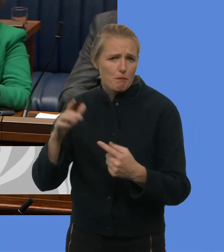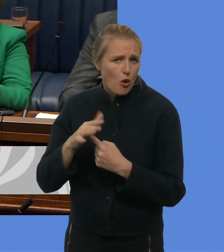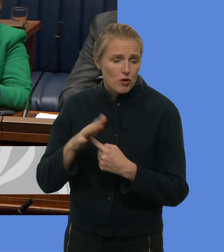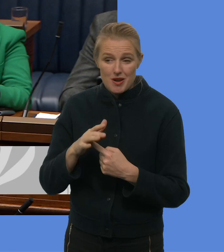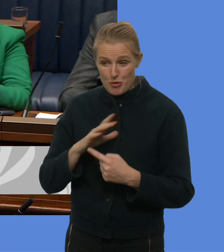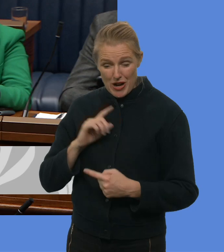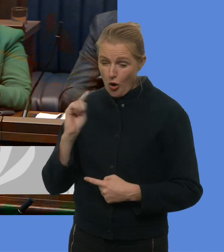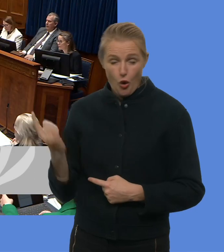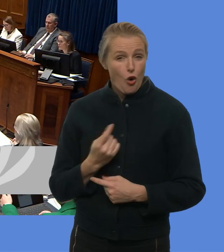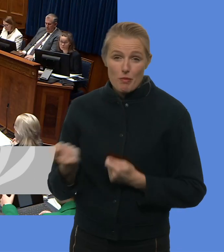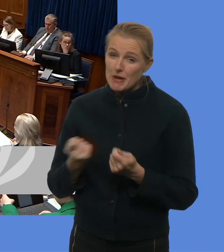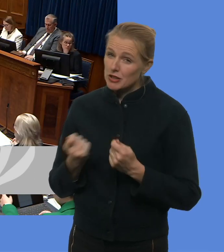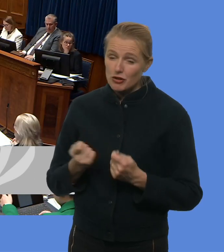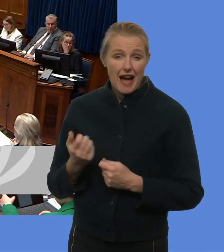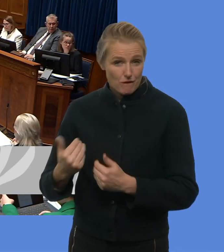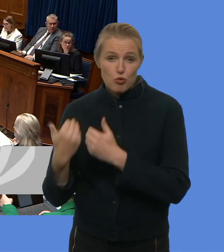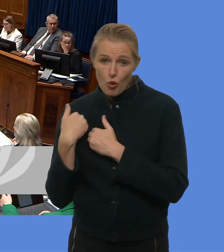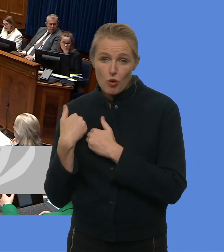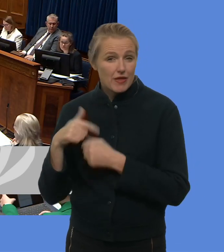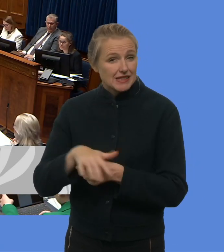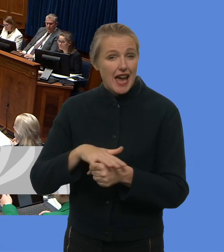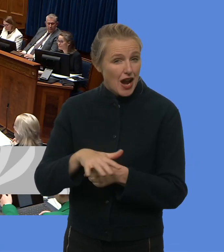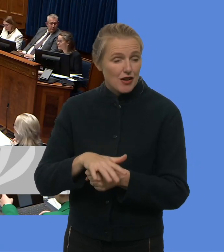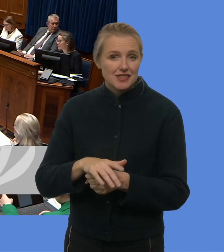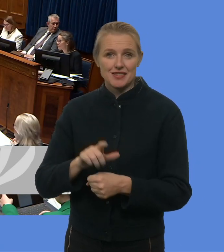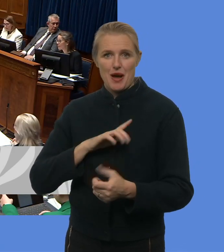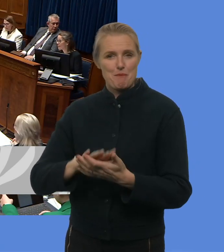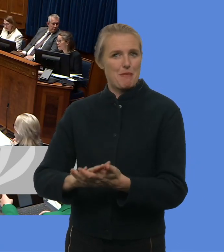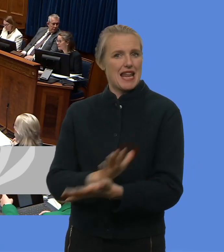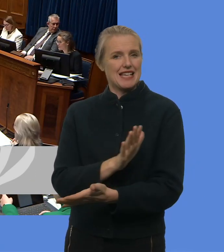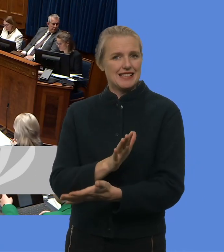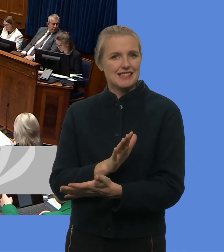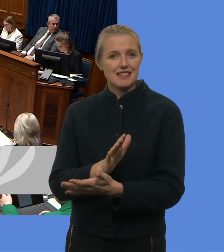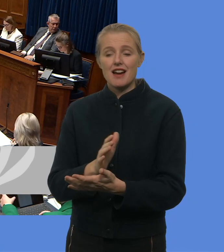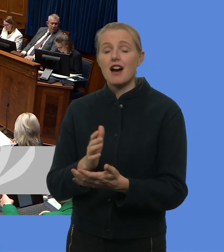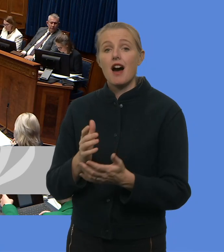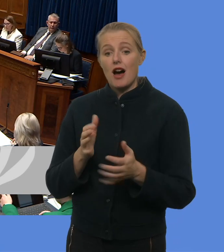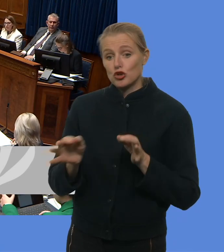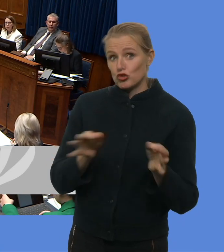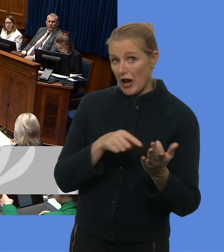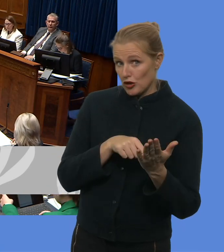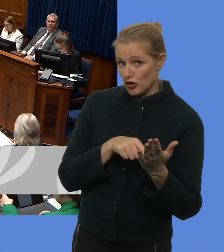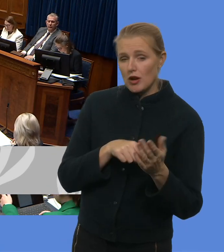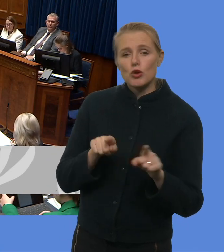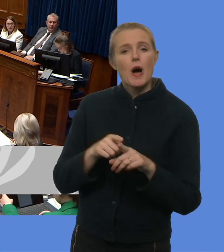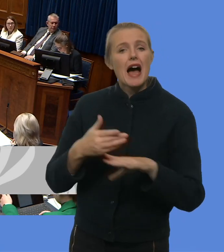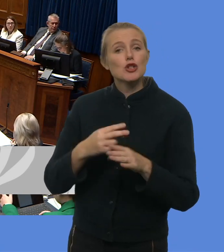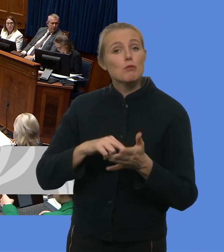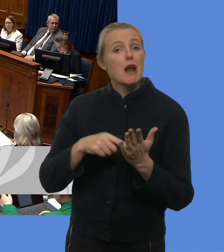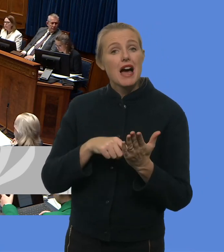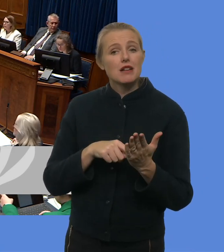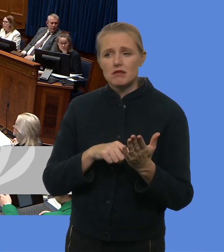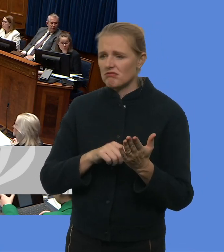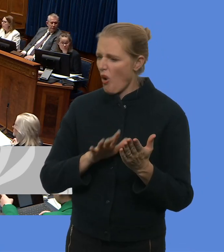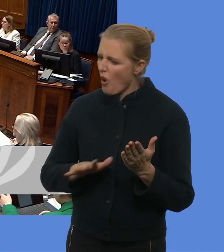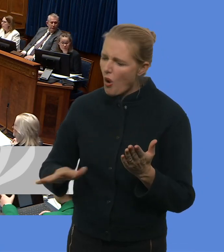every minister has a role to play, and that's why I was particularly pleased that not only our strategy but also the associated action plan was endorsed